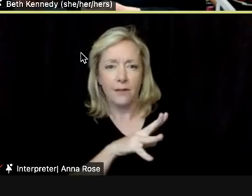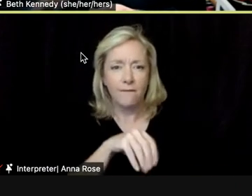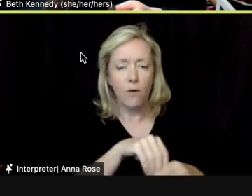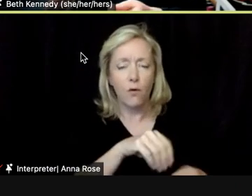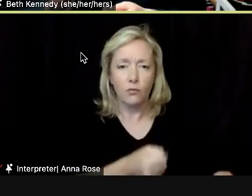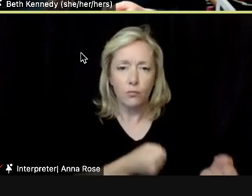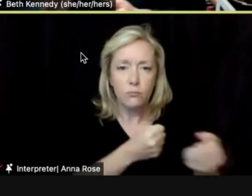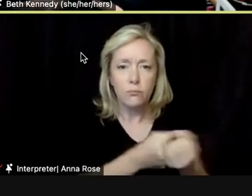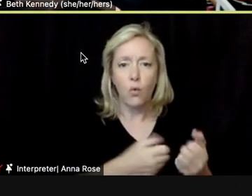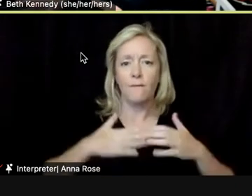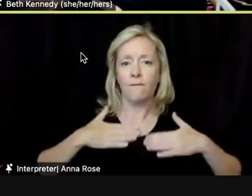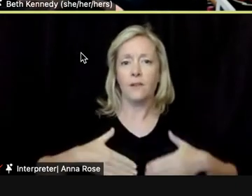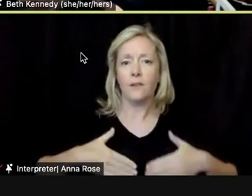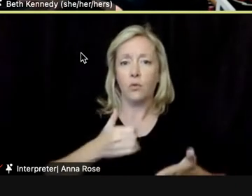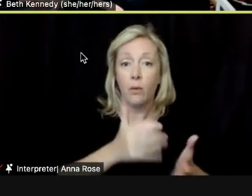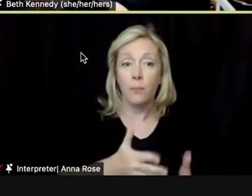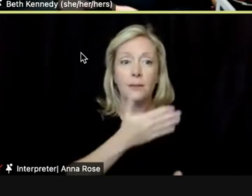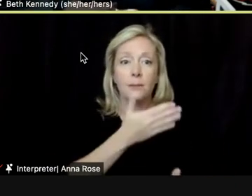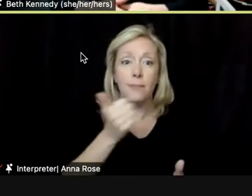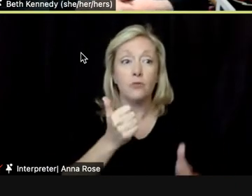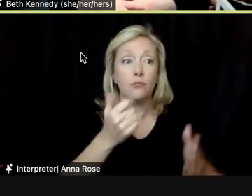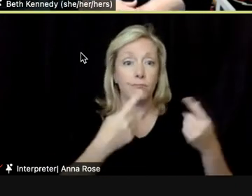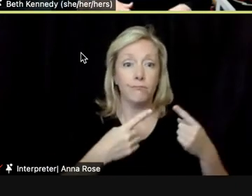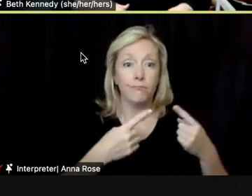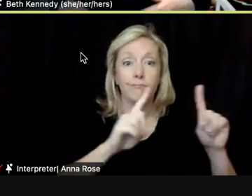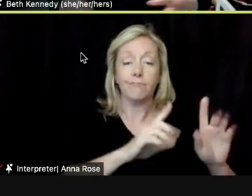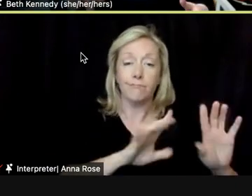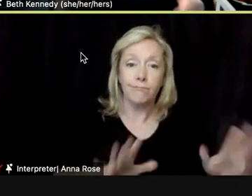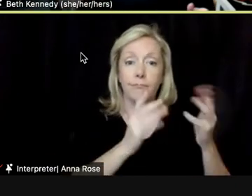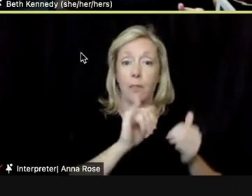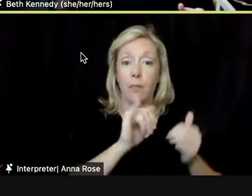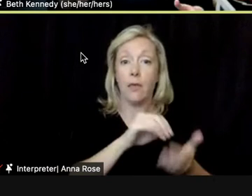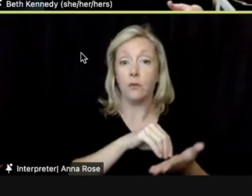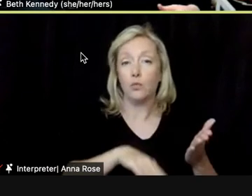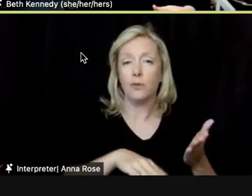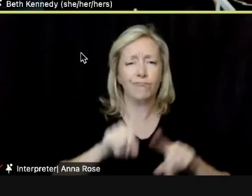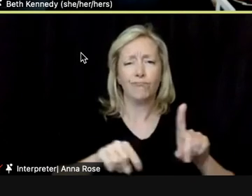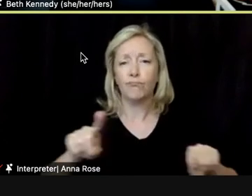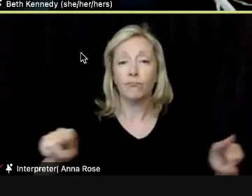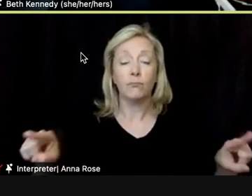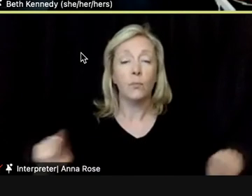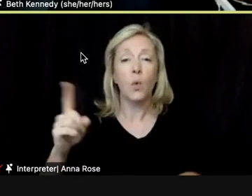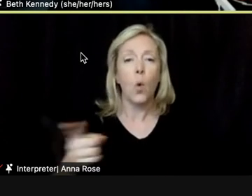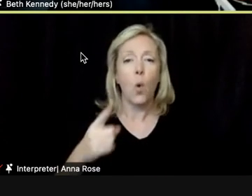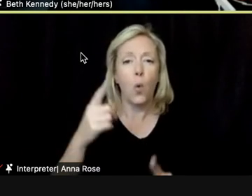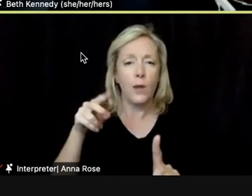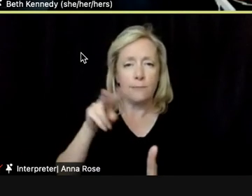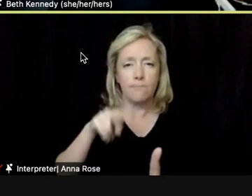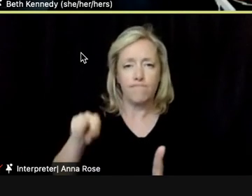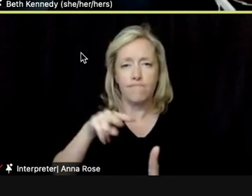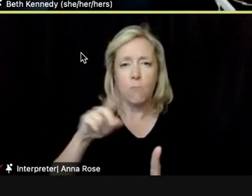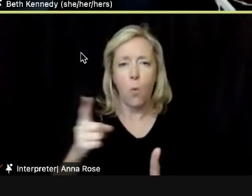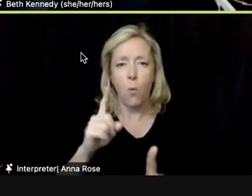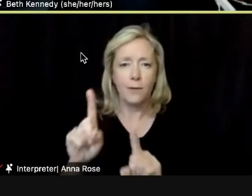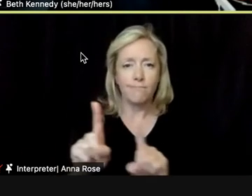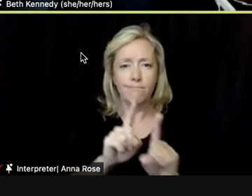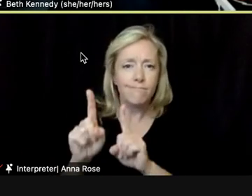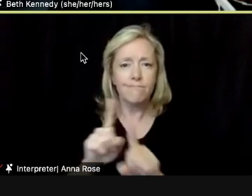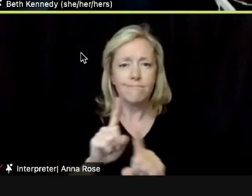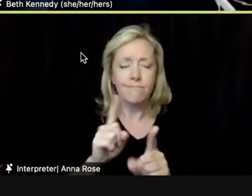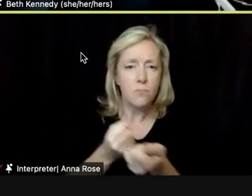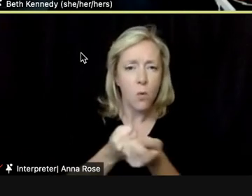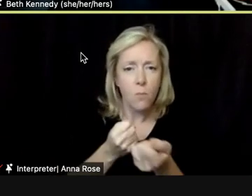the physical therapist better reach the student. So always there, always.